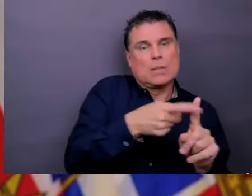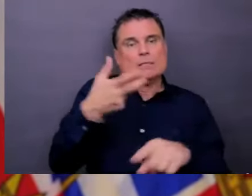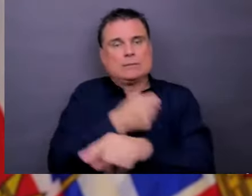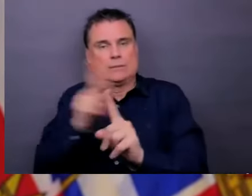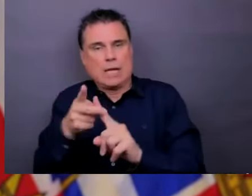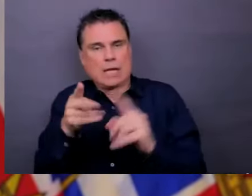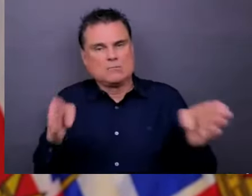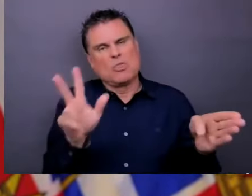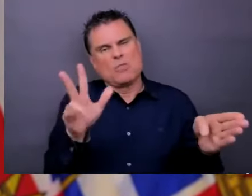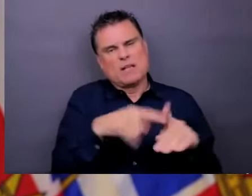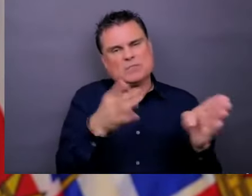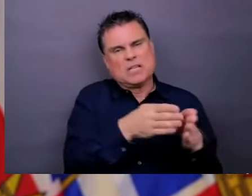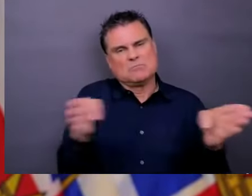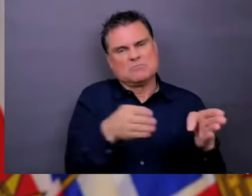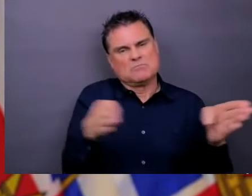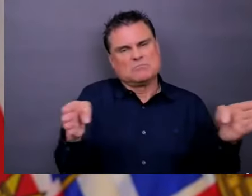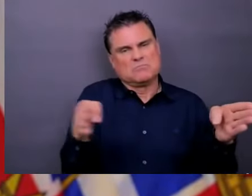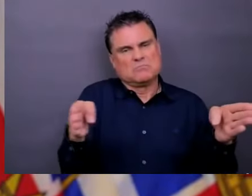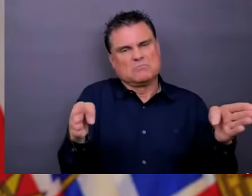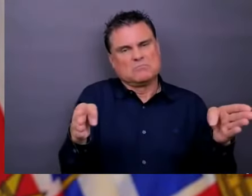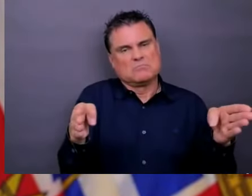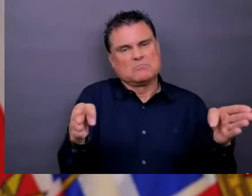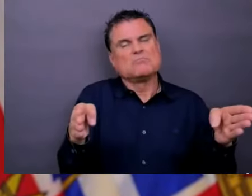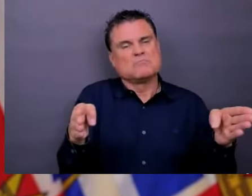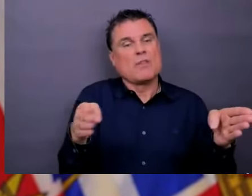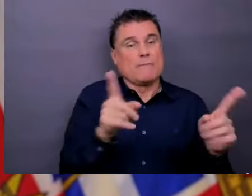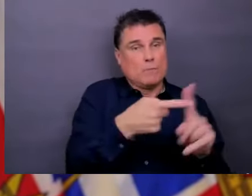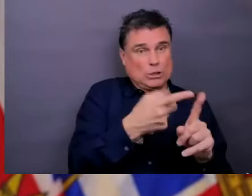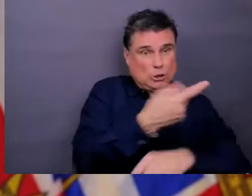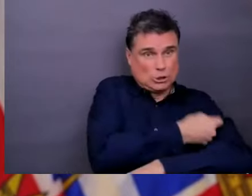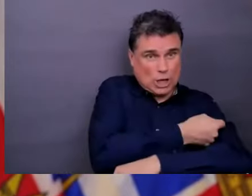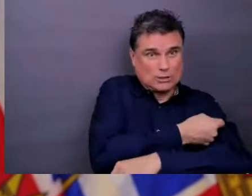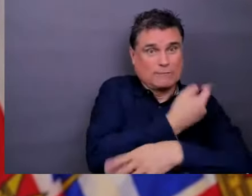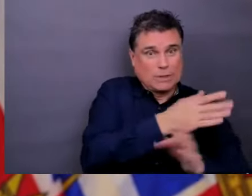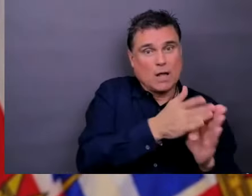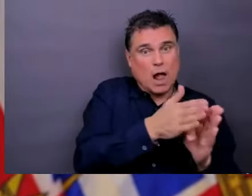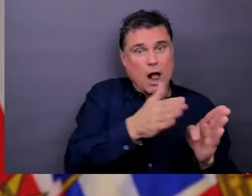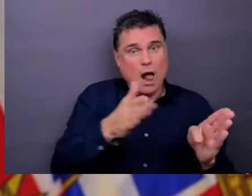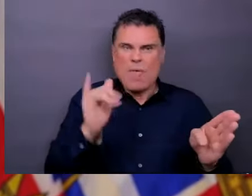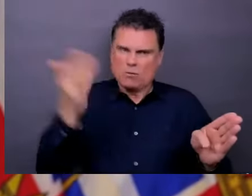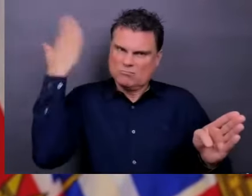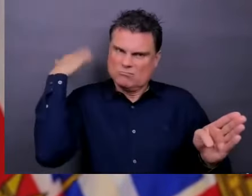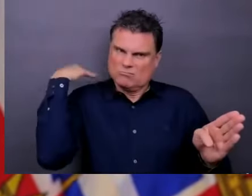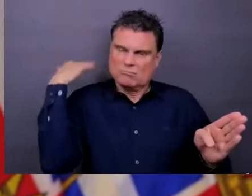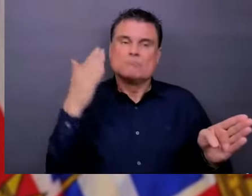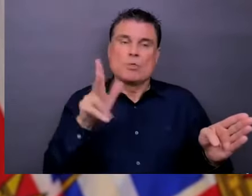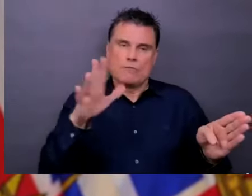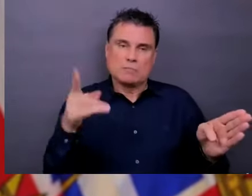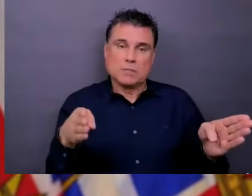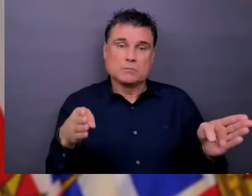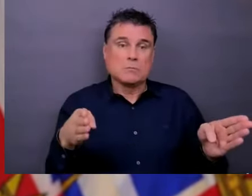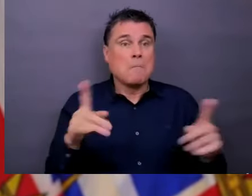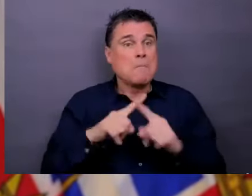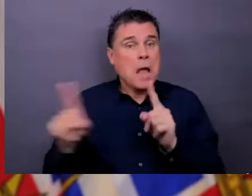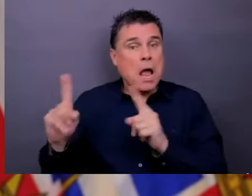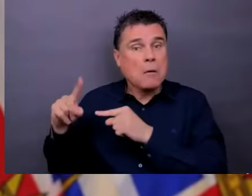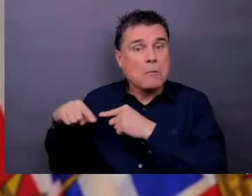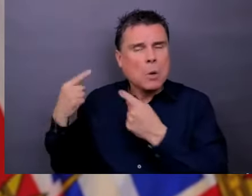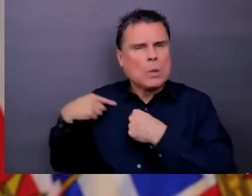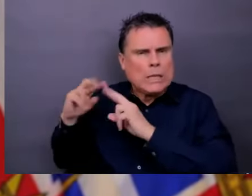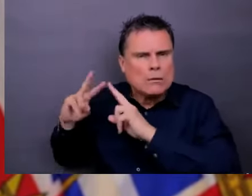bit on which vaccine people received. So the Pfizer vaccine we're starting to, which we had more of and will have more